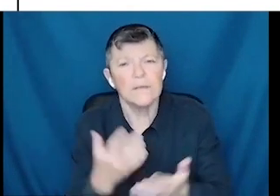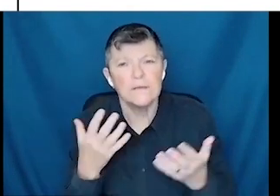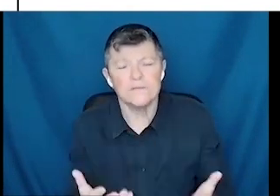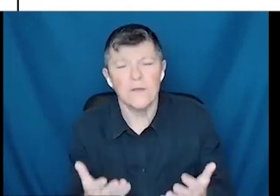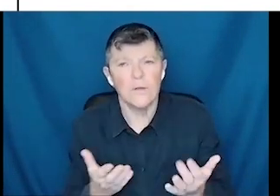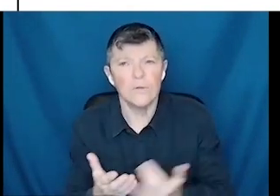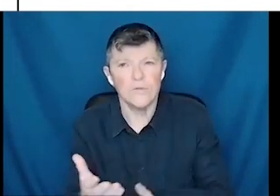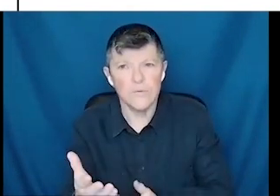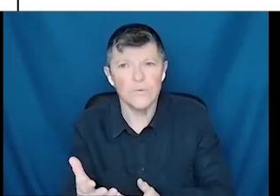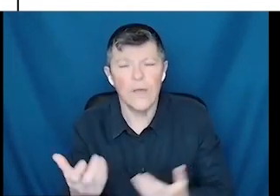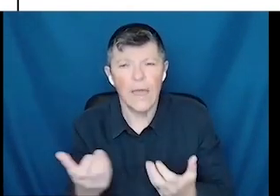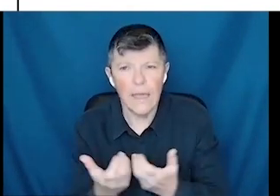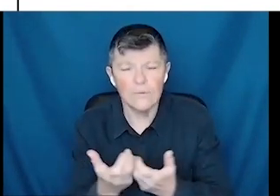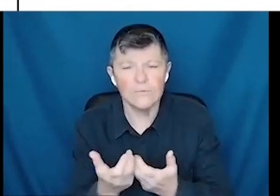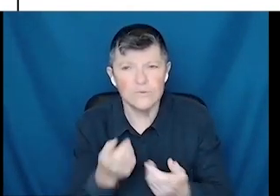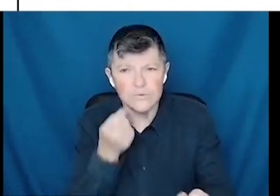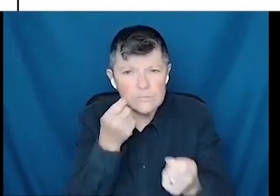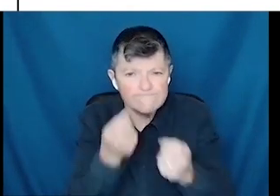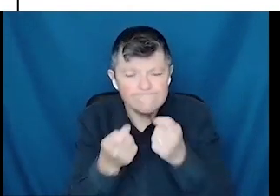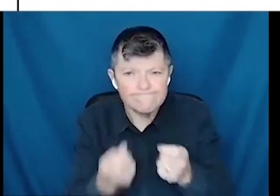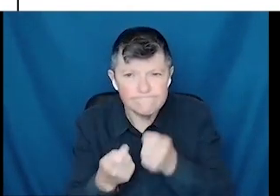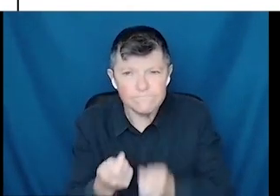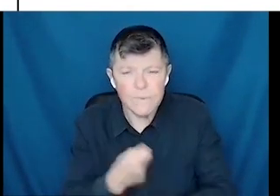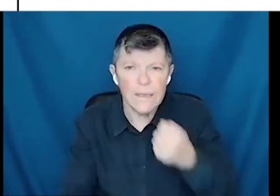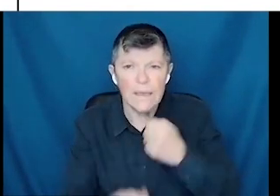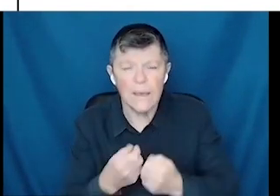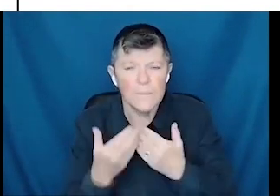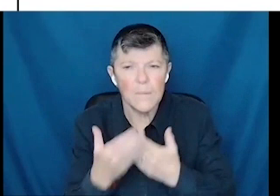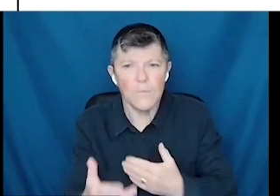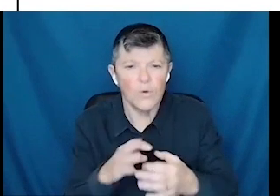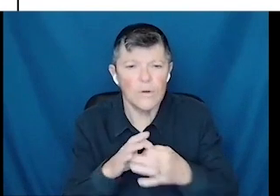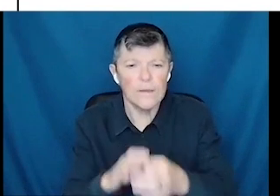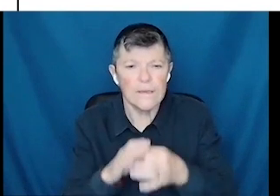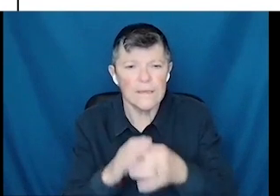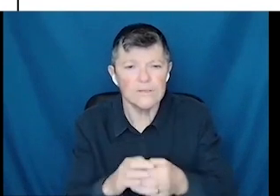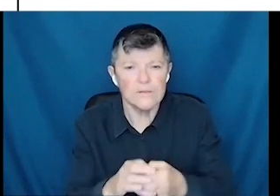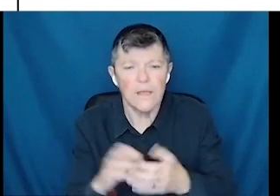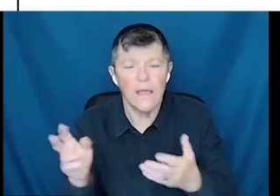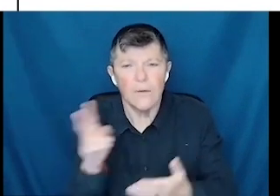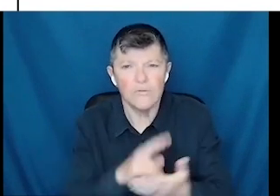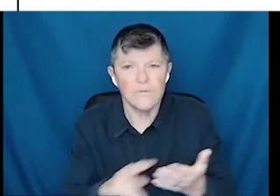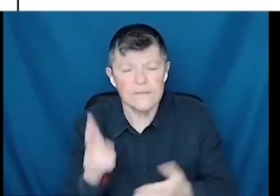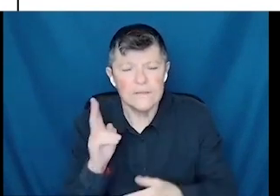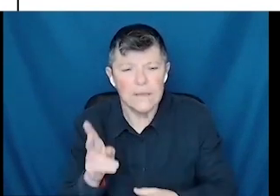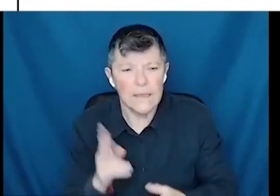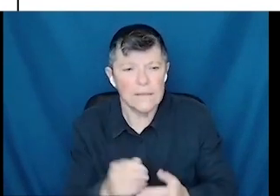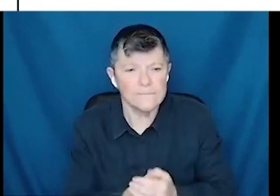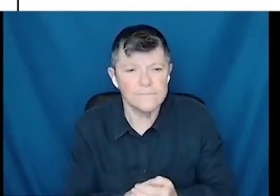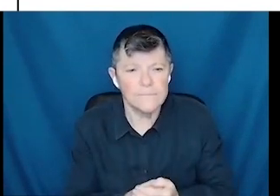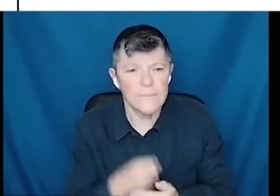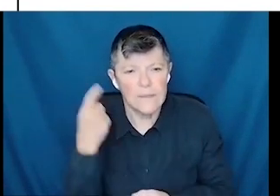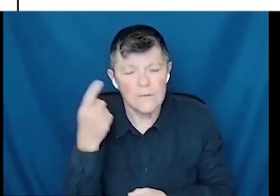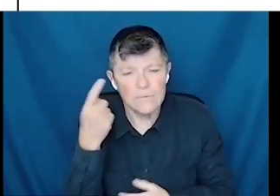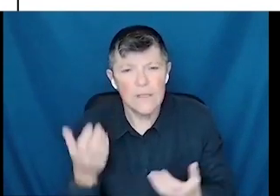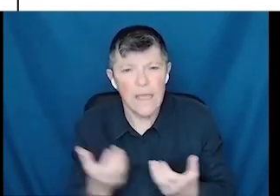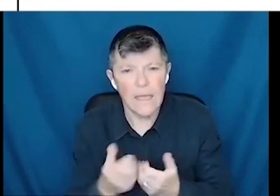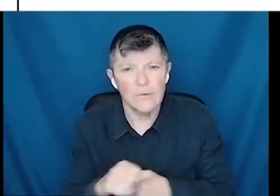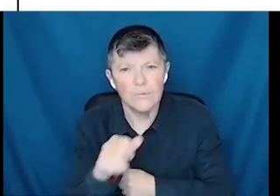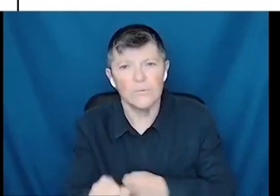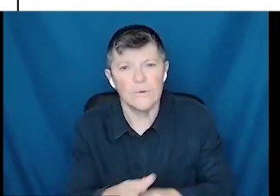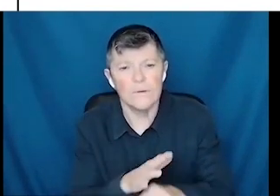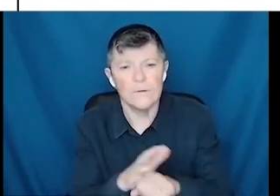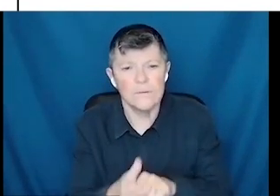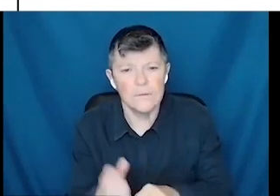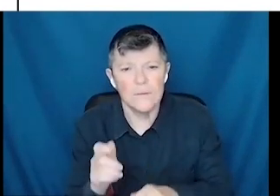accessible and engaging, we end up with the text on the bottom, which again, for audio listeners, I'll read out. wondering how post-COVID people around you perceive